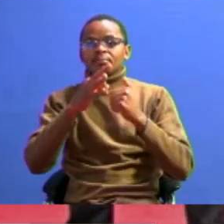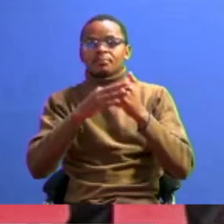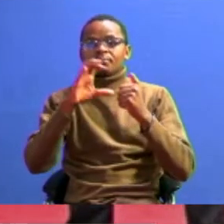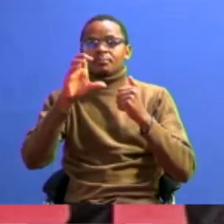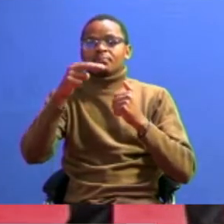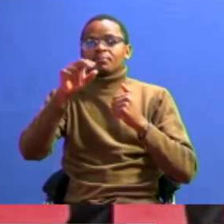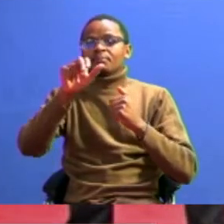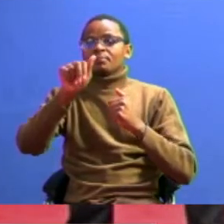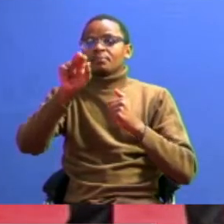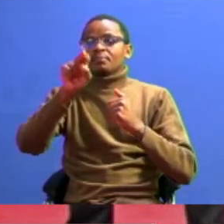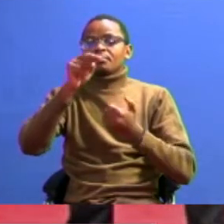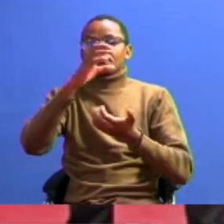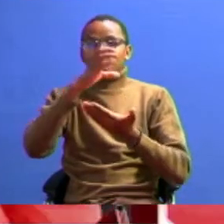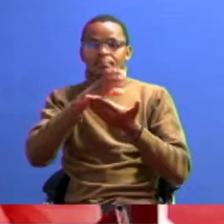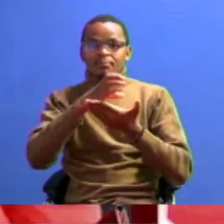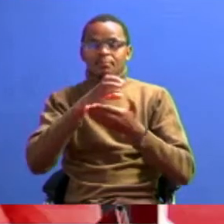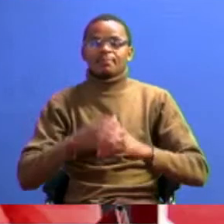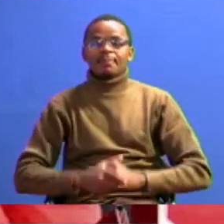Cup.